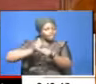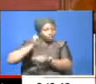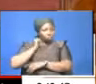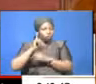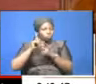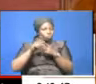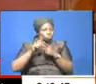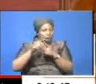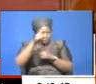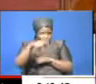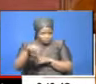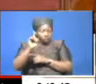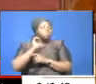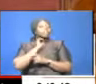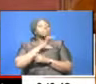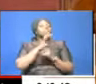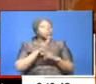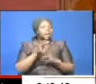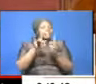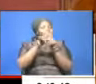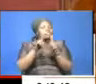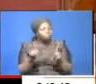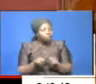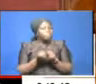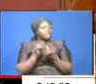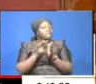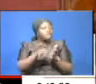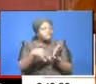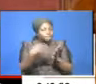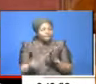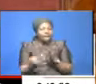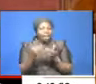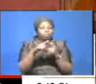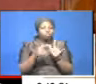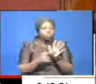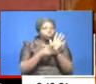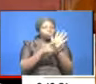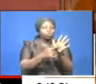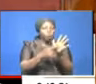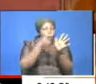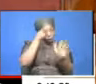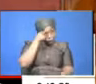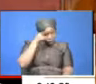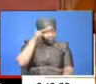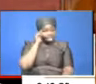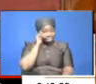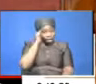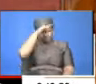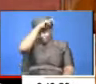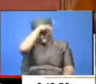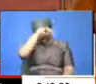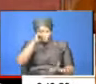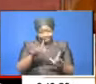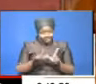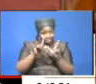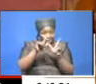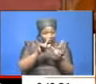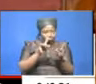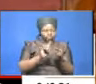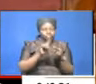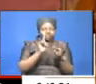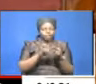as failure to present original degree certificate, failure to comply with